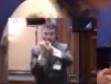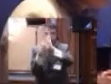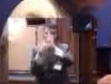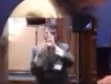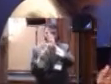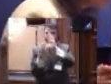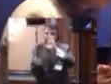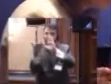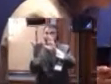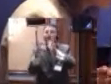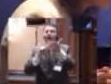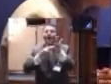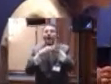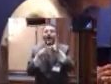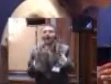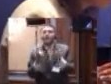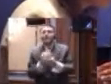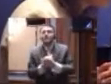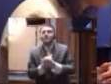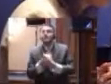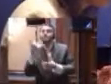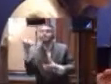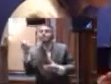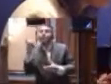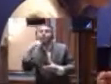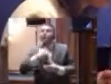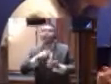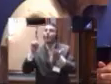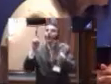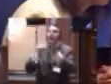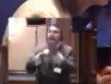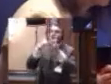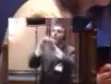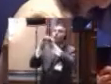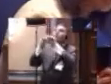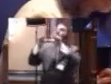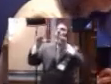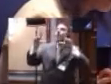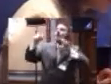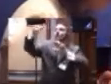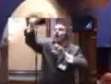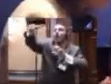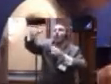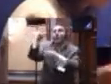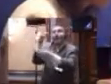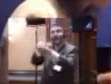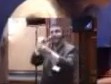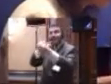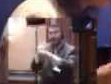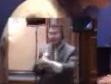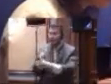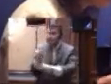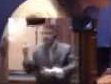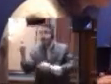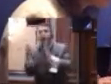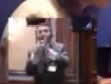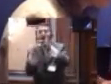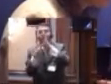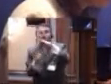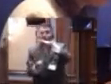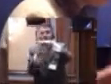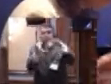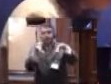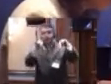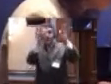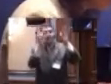constitution, whether a new constitution should be drafted by a constituent assembly, whether this constituent